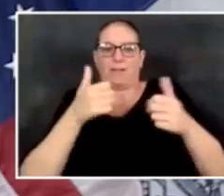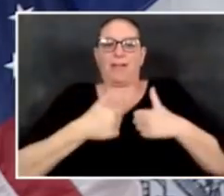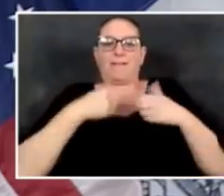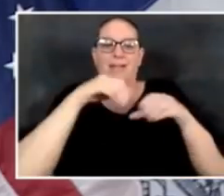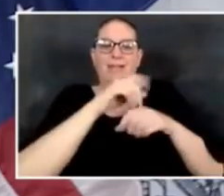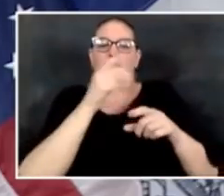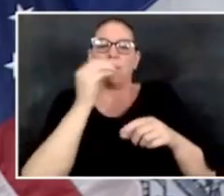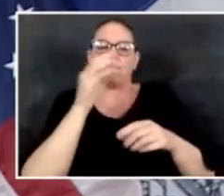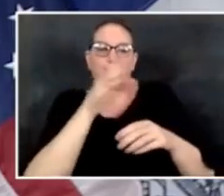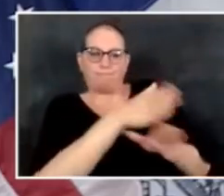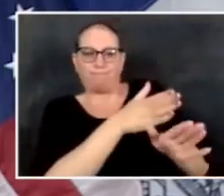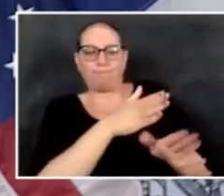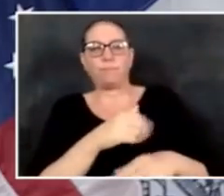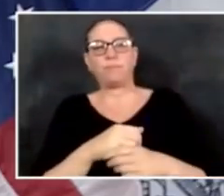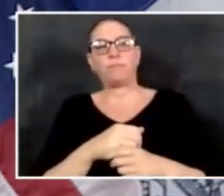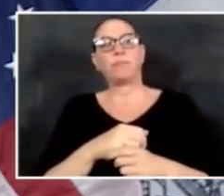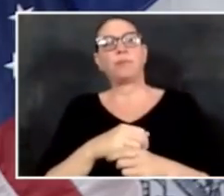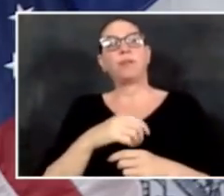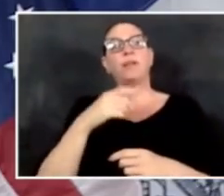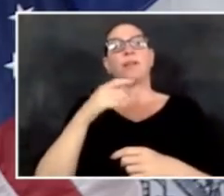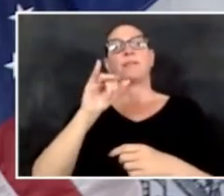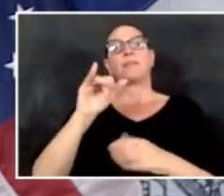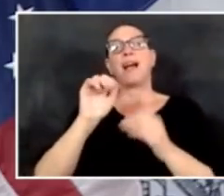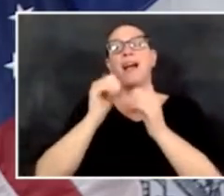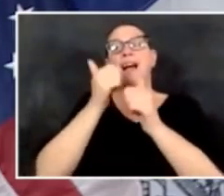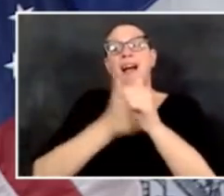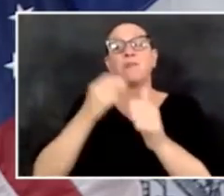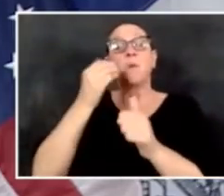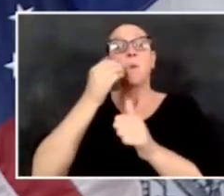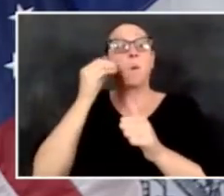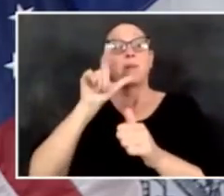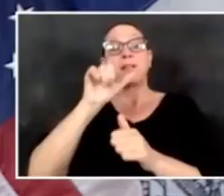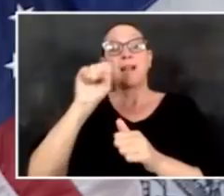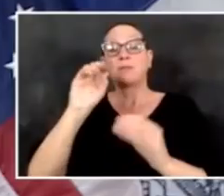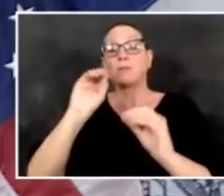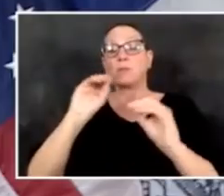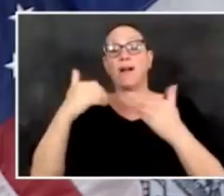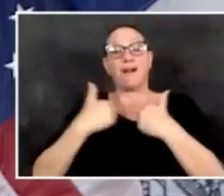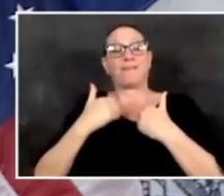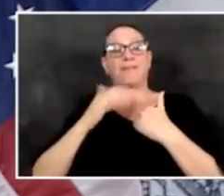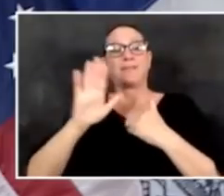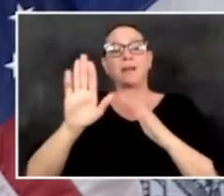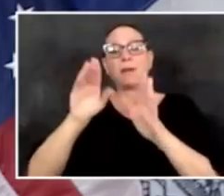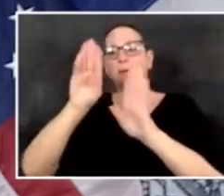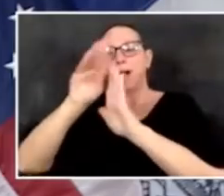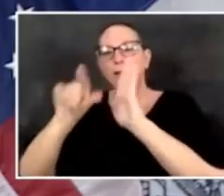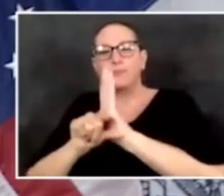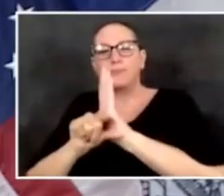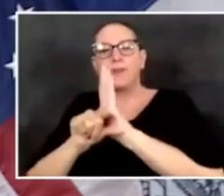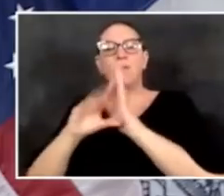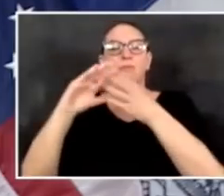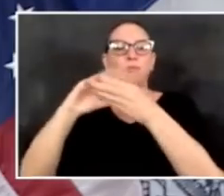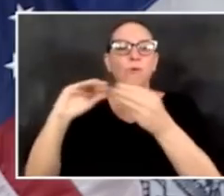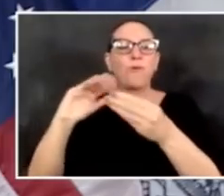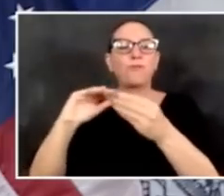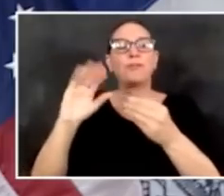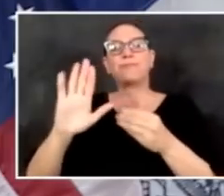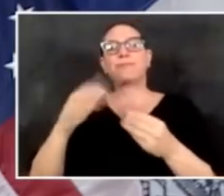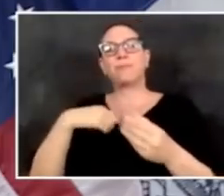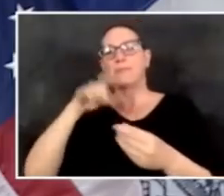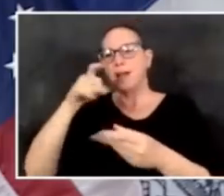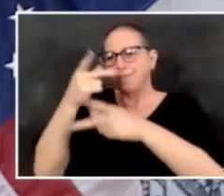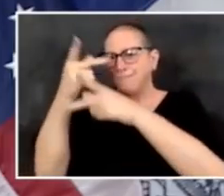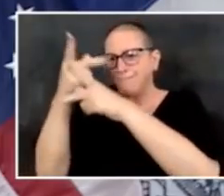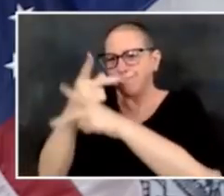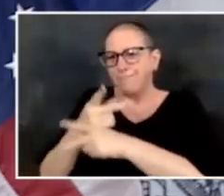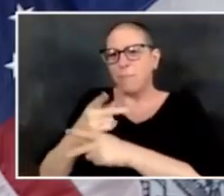have to help them back from the street and to a better life, and we can. In terms of, I'll turn to the commissioner, but